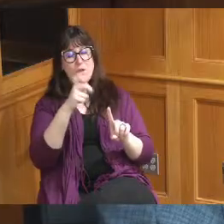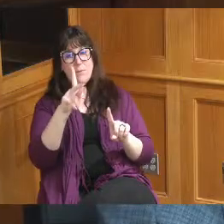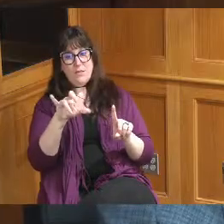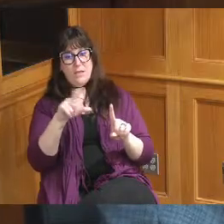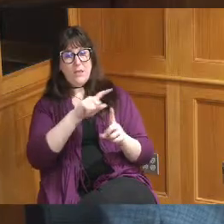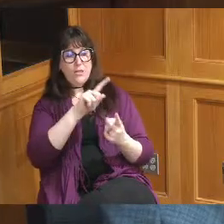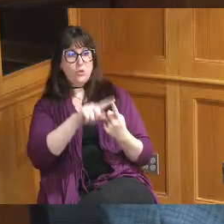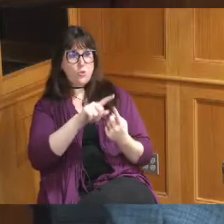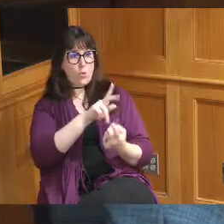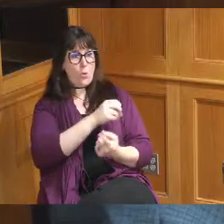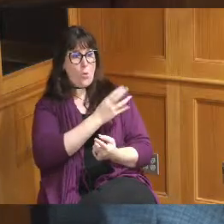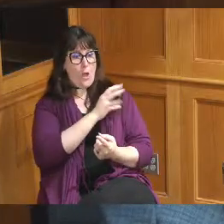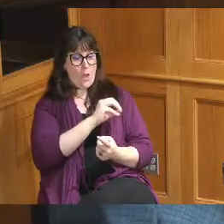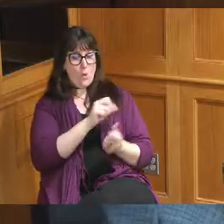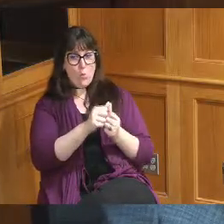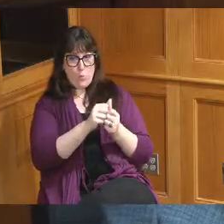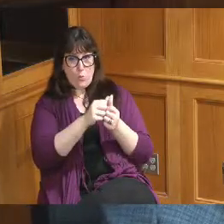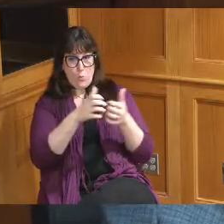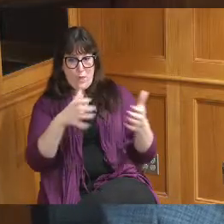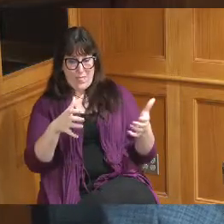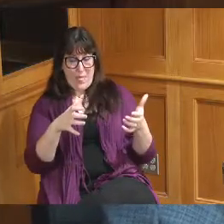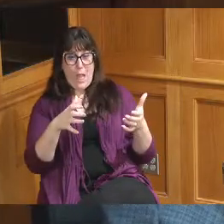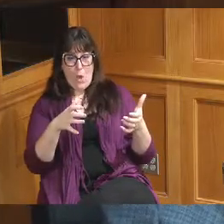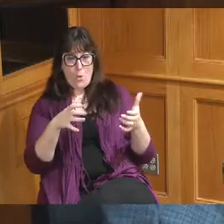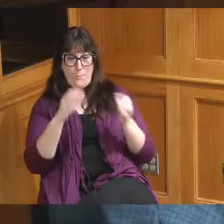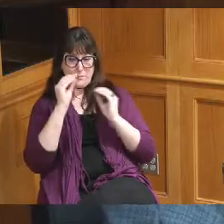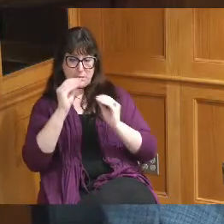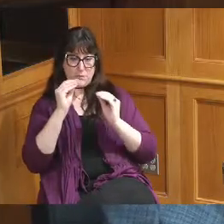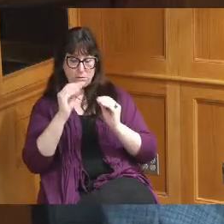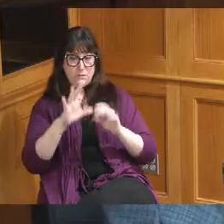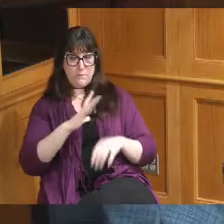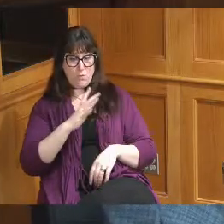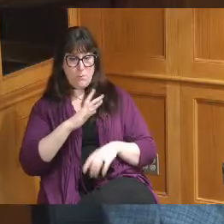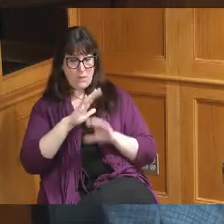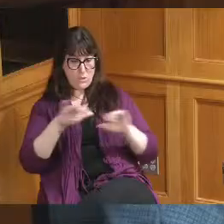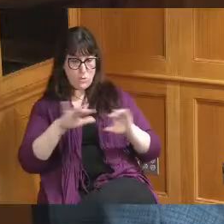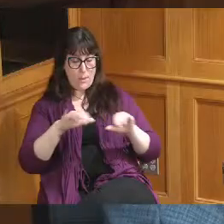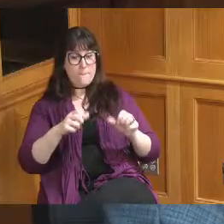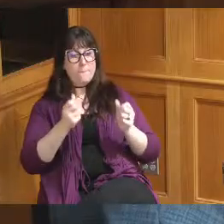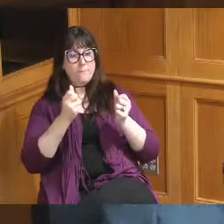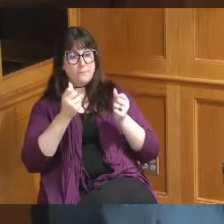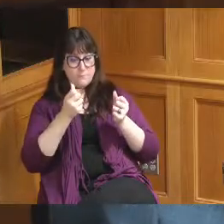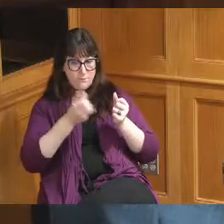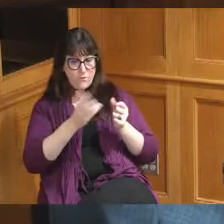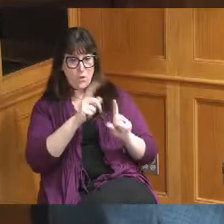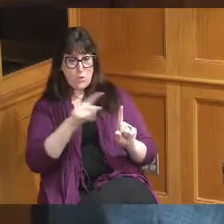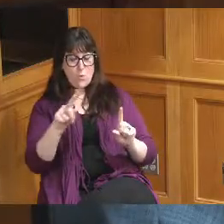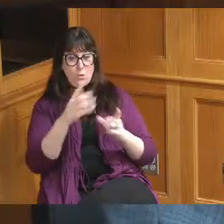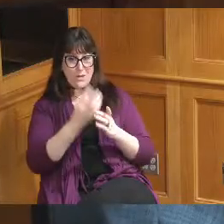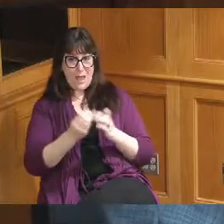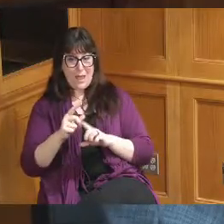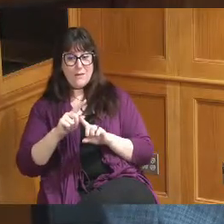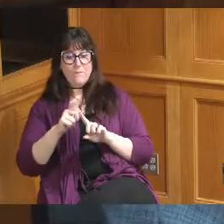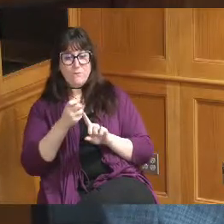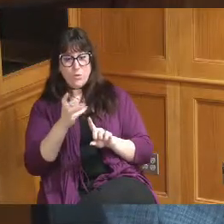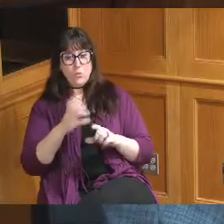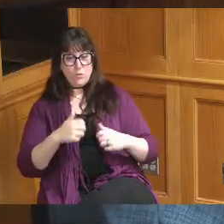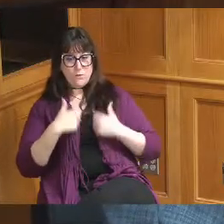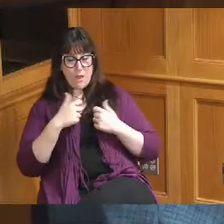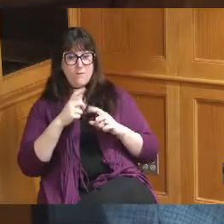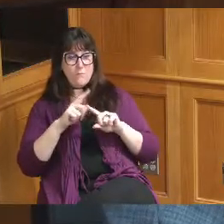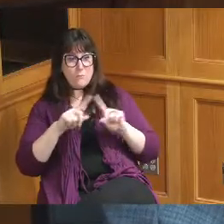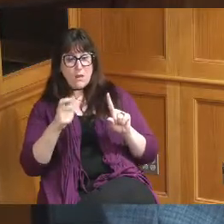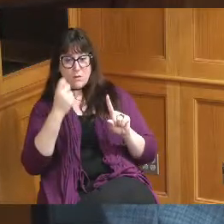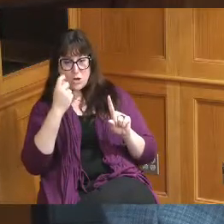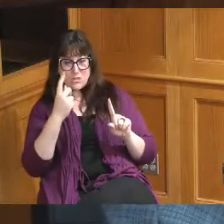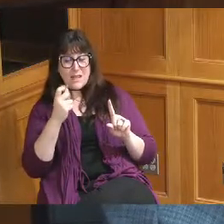to Ohio without any swim lessons. Some died, but a lot of them survived. I wouldn't even be here if none of